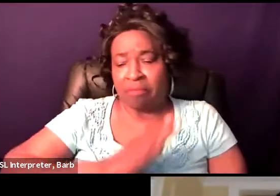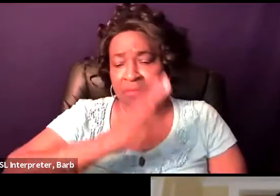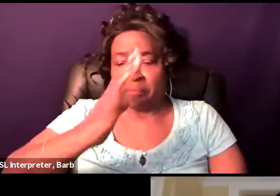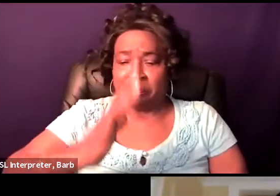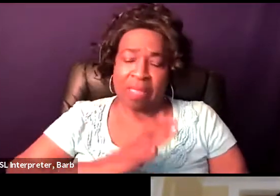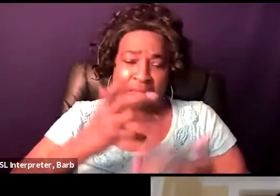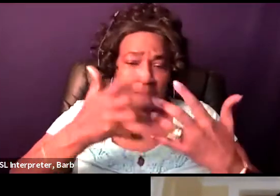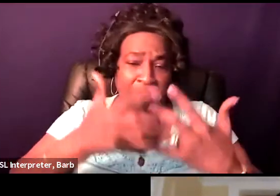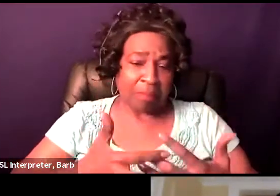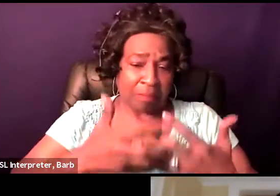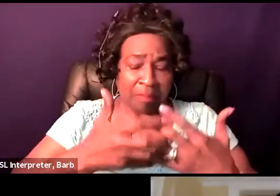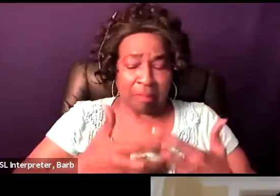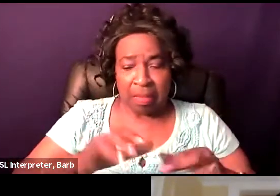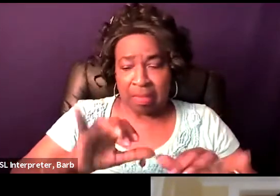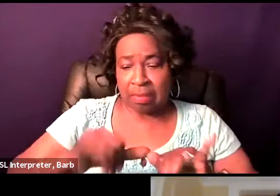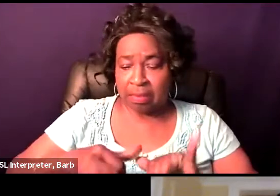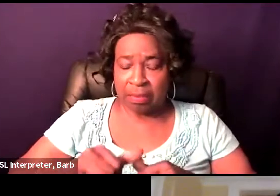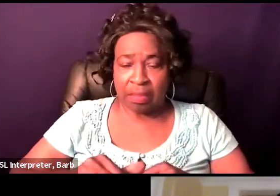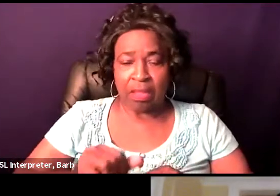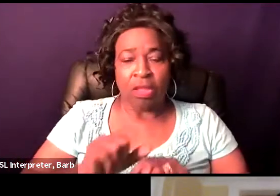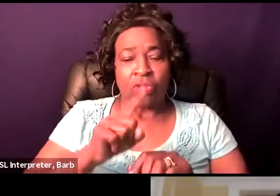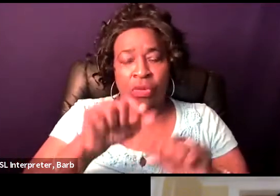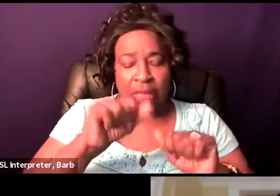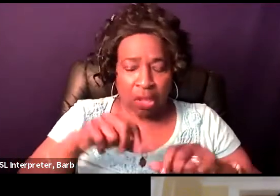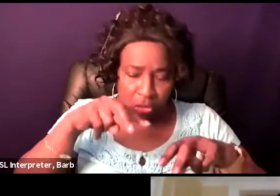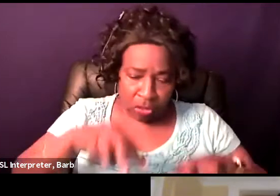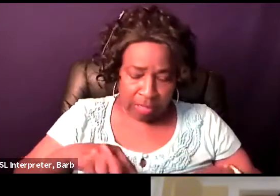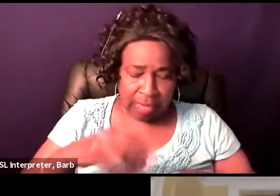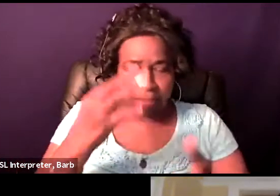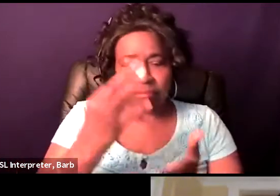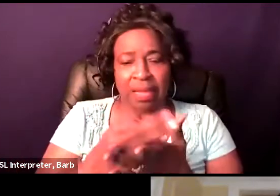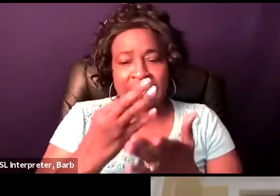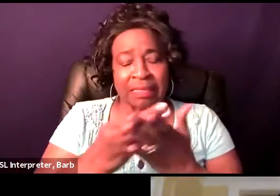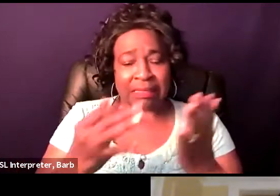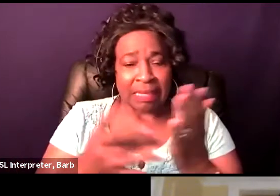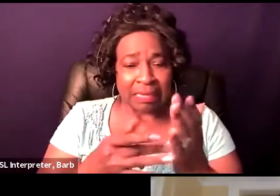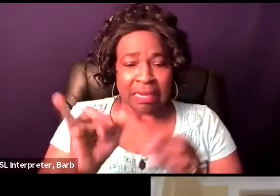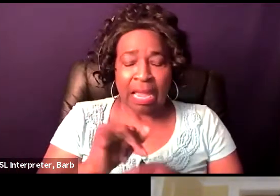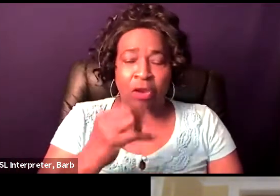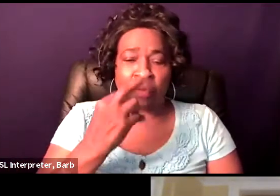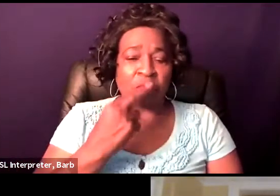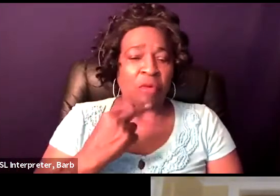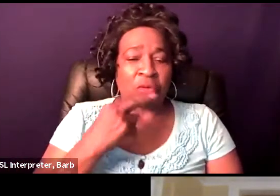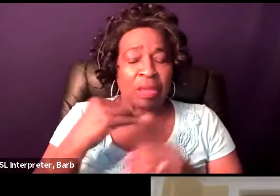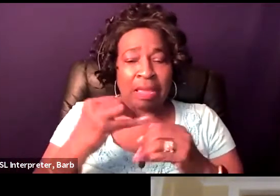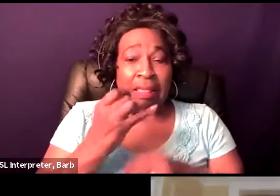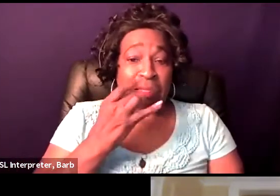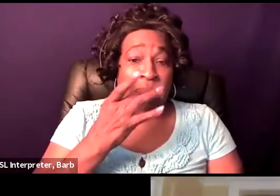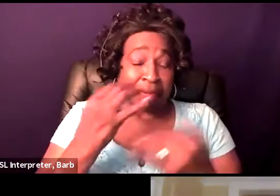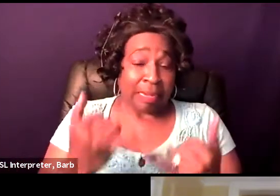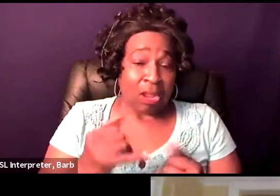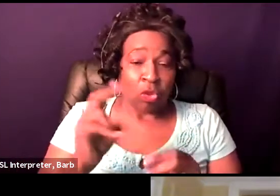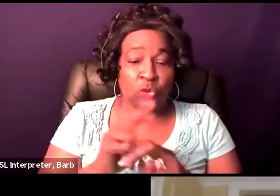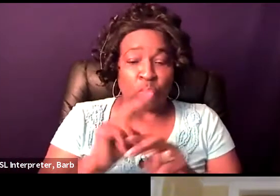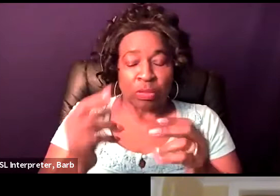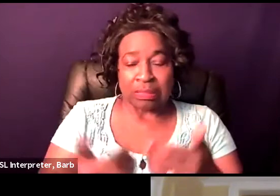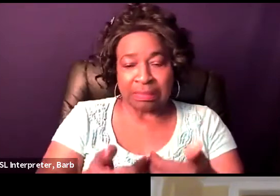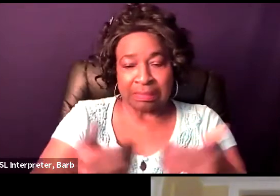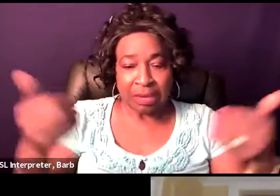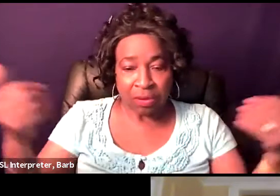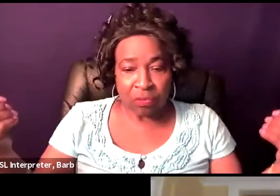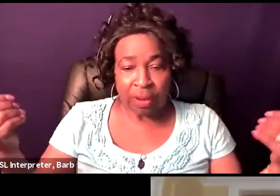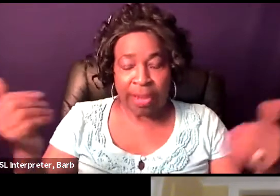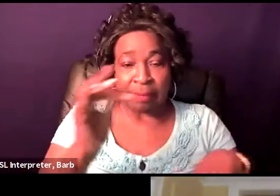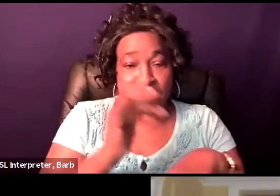It's also, you can look at, you know, financial technologies like redlining maps that were used to segregate literally